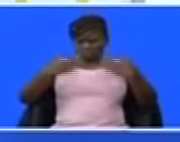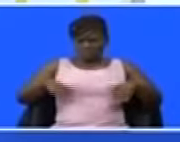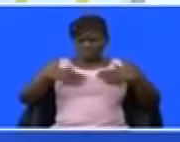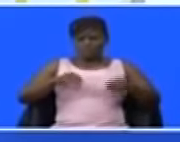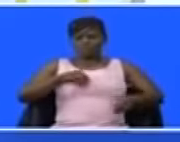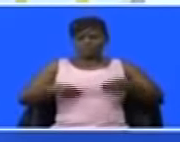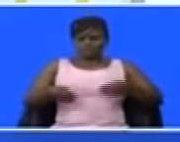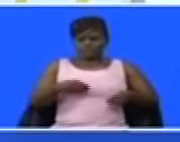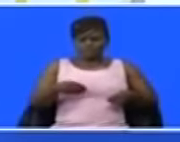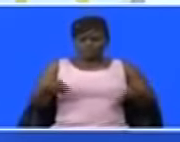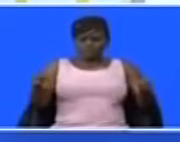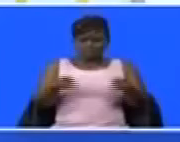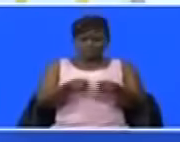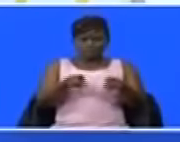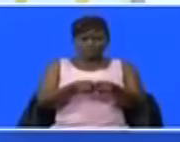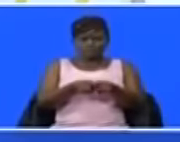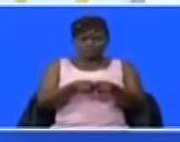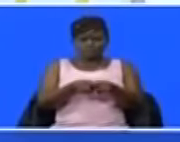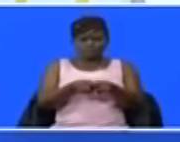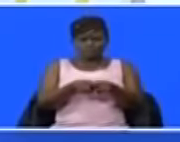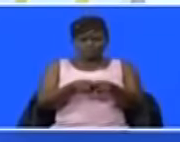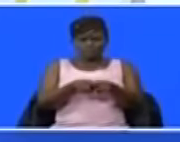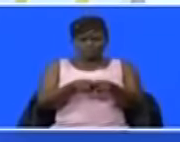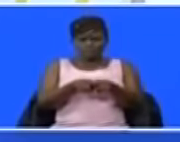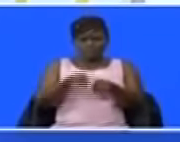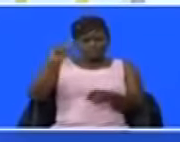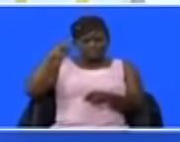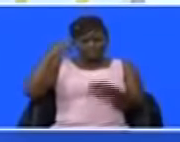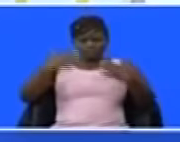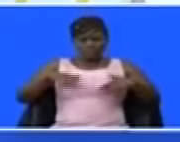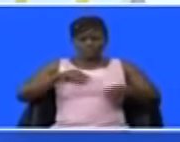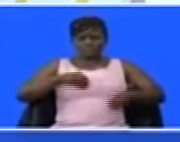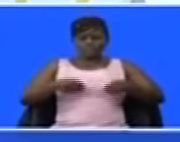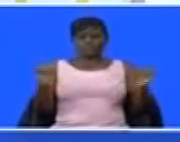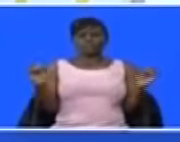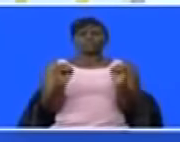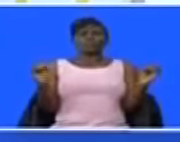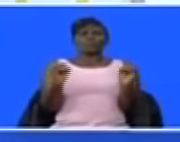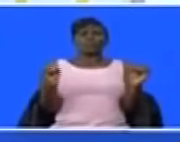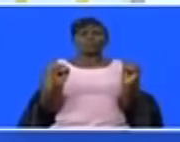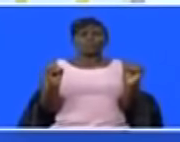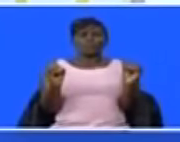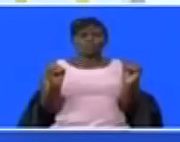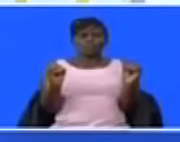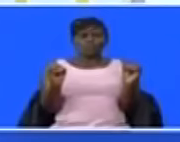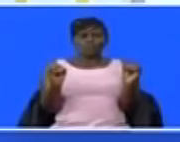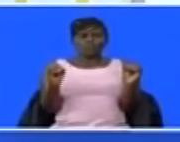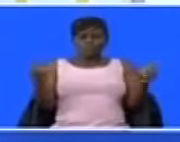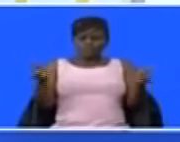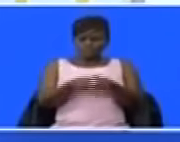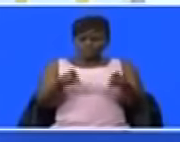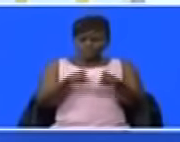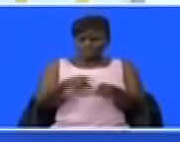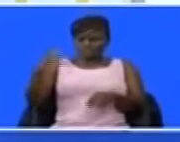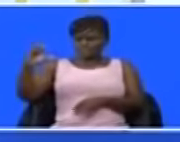disabilities. The current list, again, there was no consideration of persons with disabilities. And the